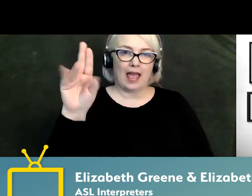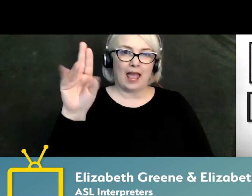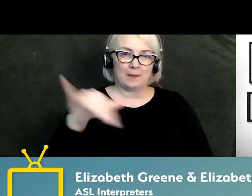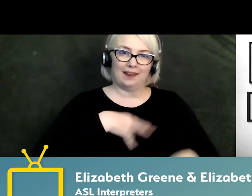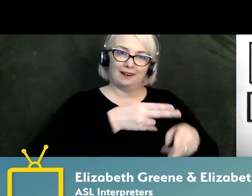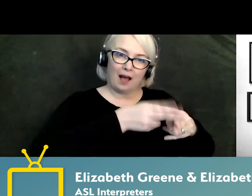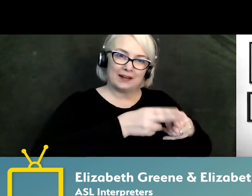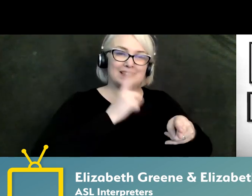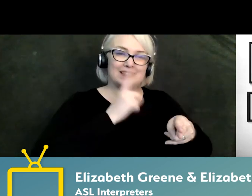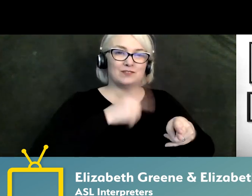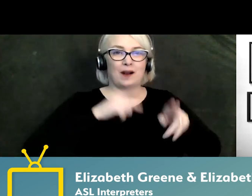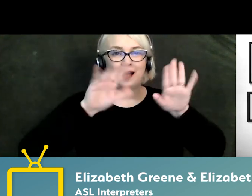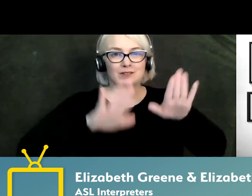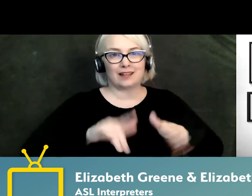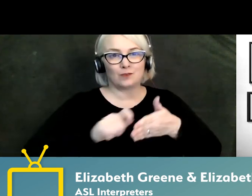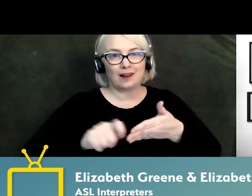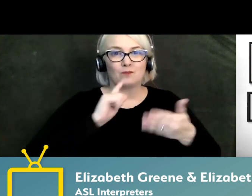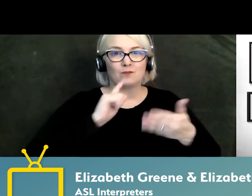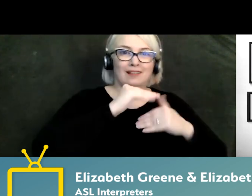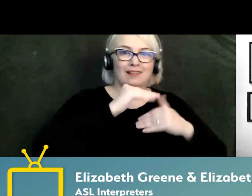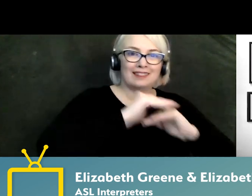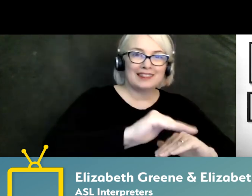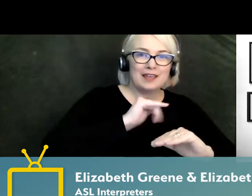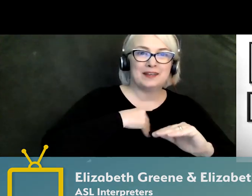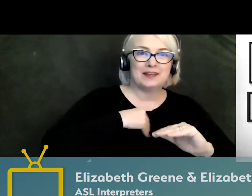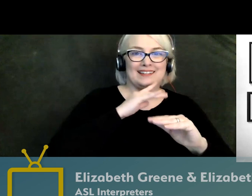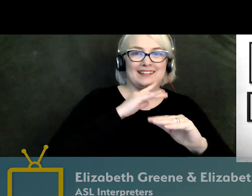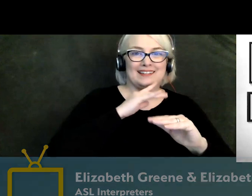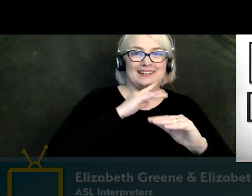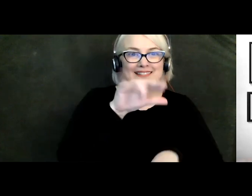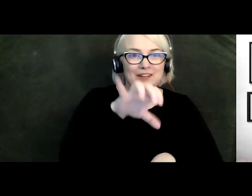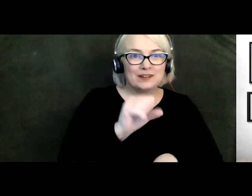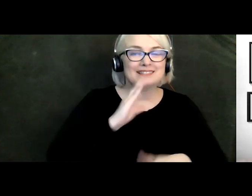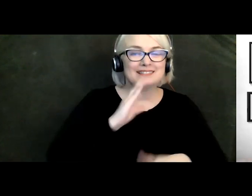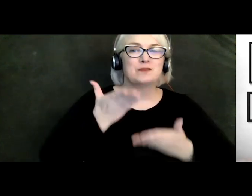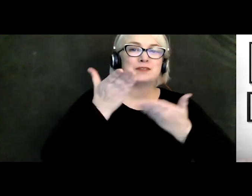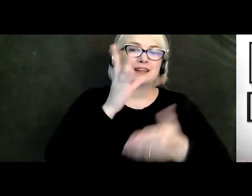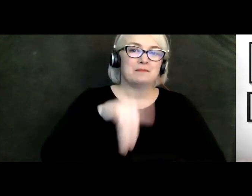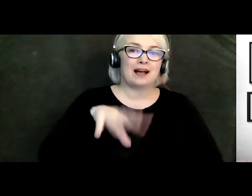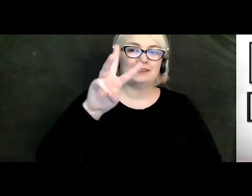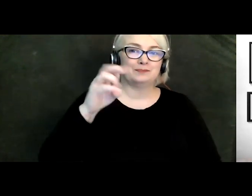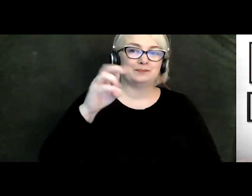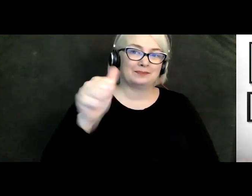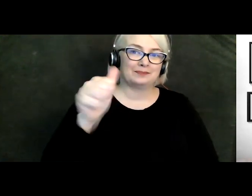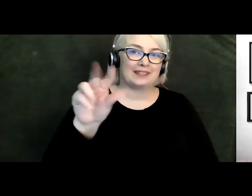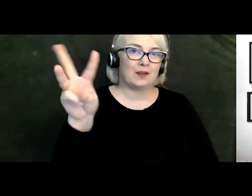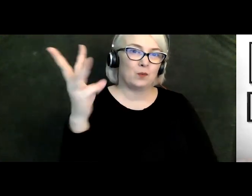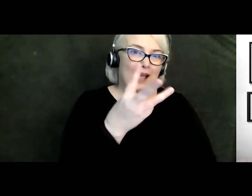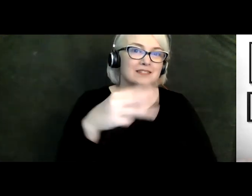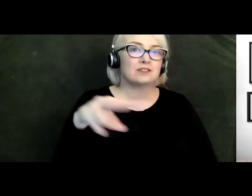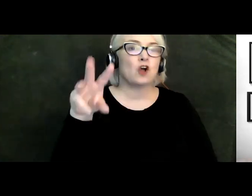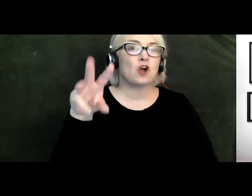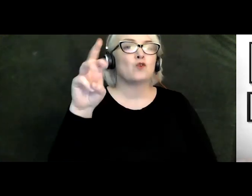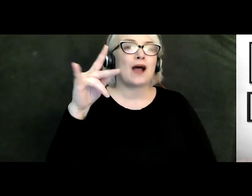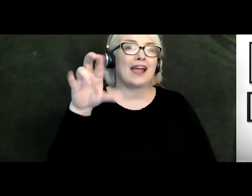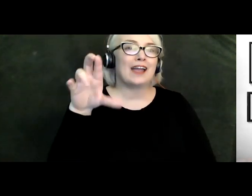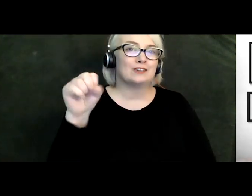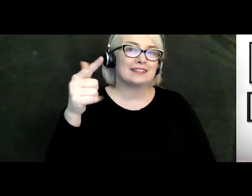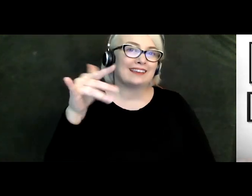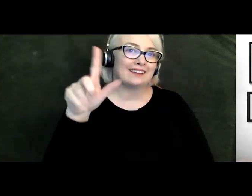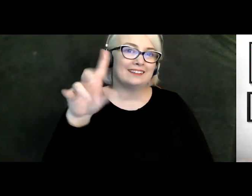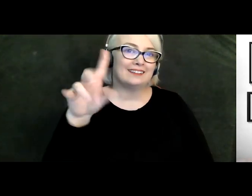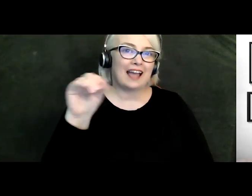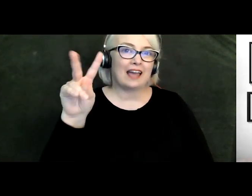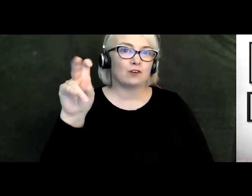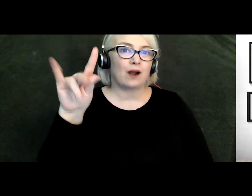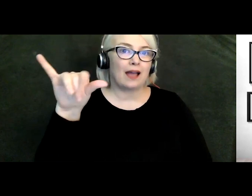Series presented by the WGA West, the Writers Guild Foundation, and Variety. For this session, we're going to take a deep educational dive into